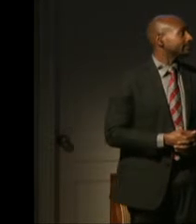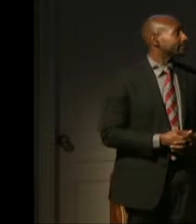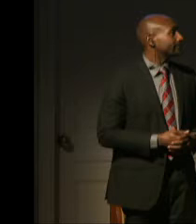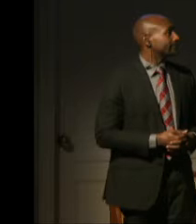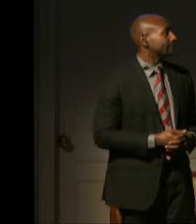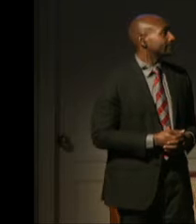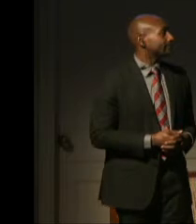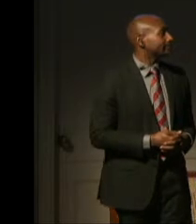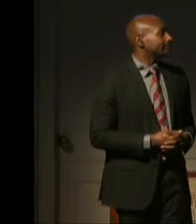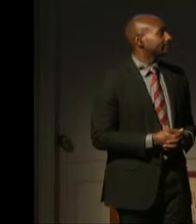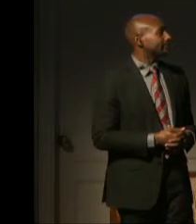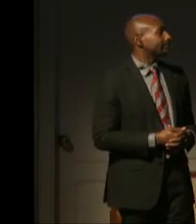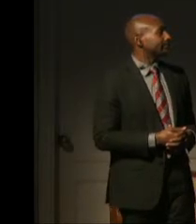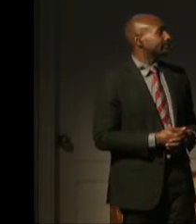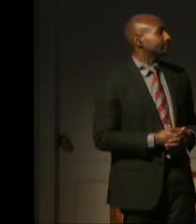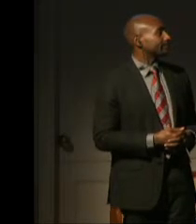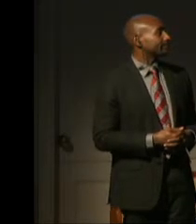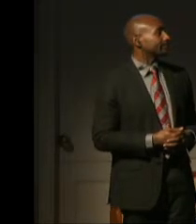This is